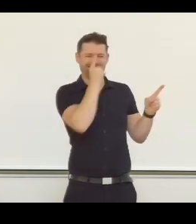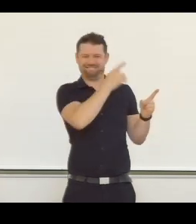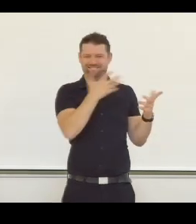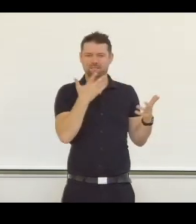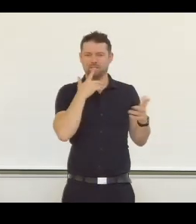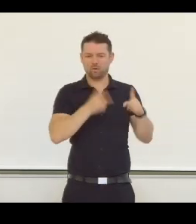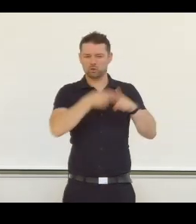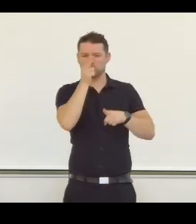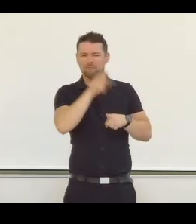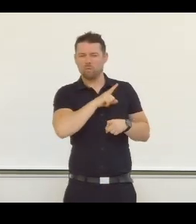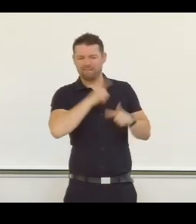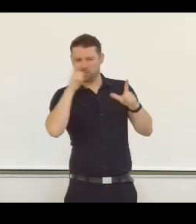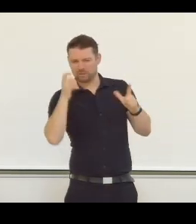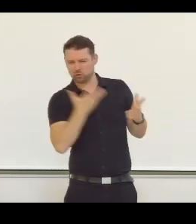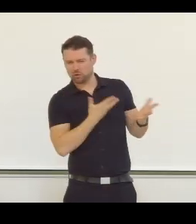anything anymore.